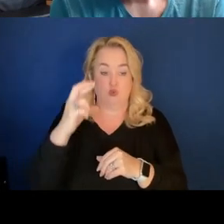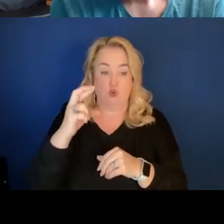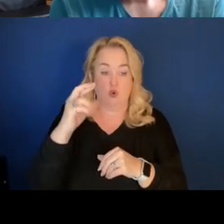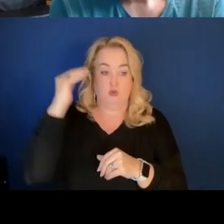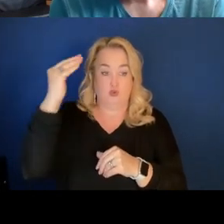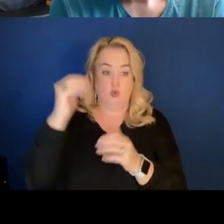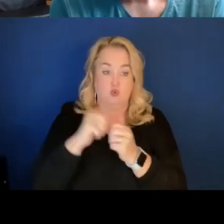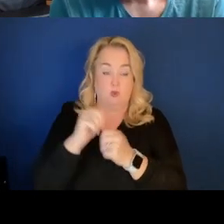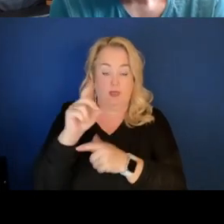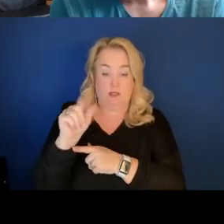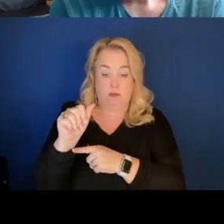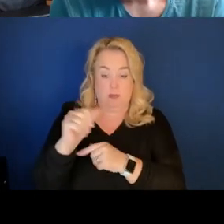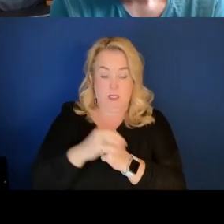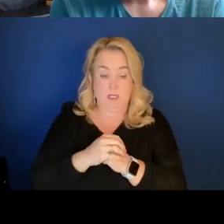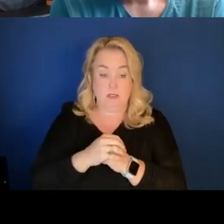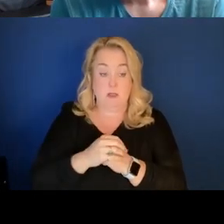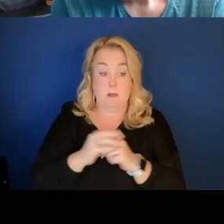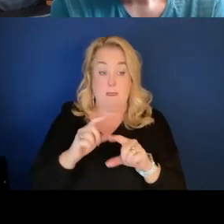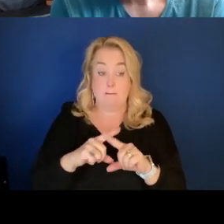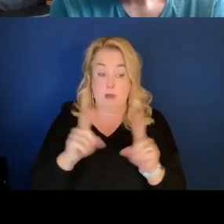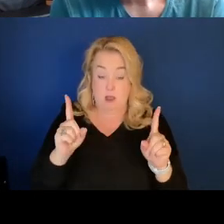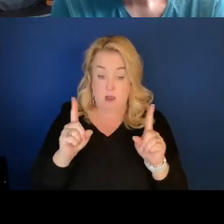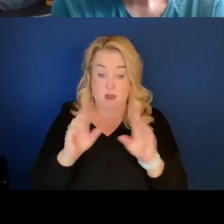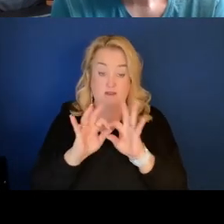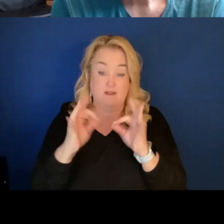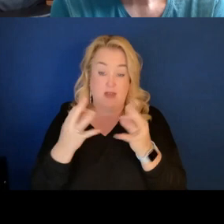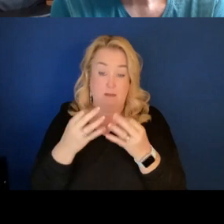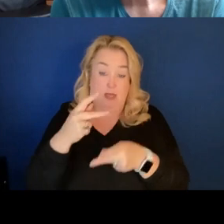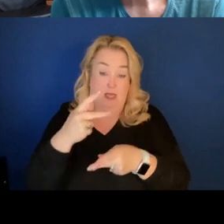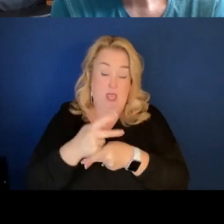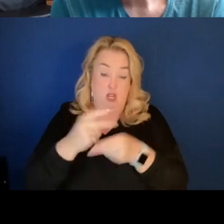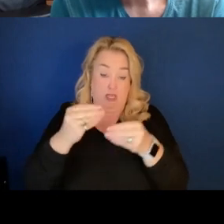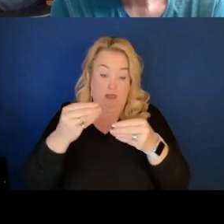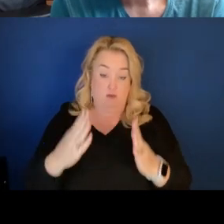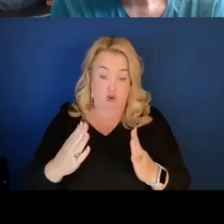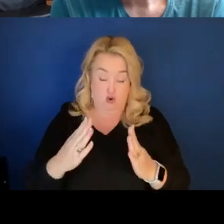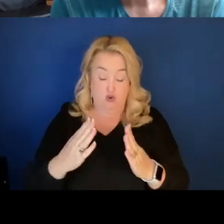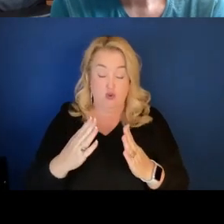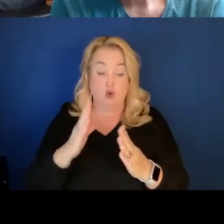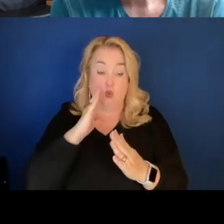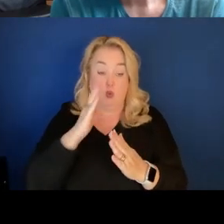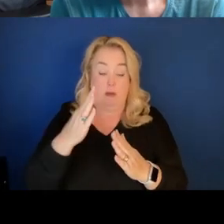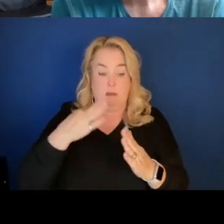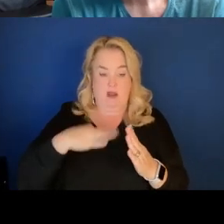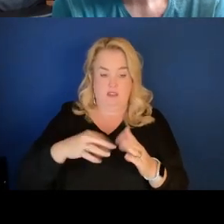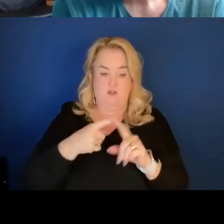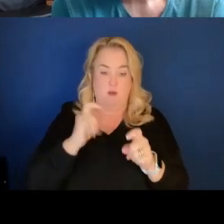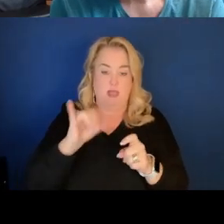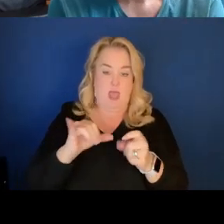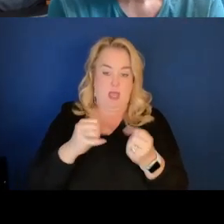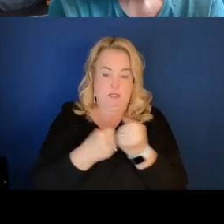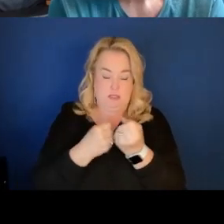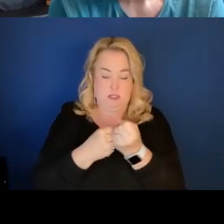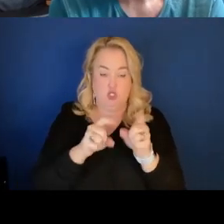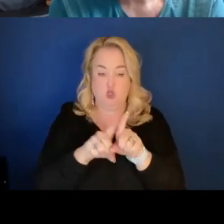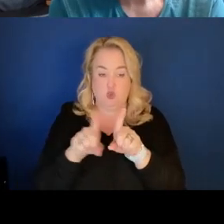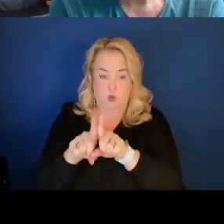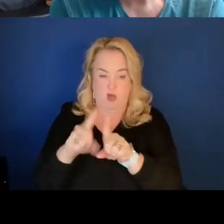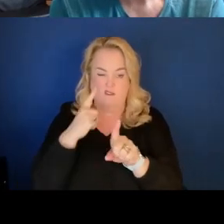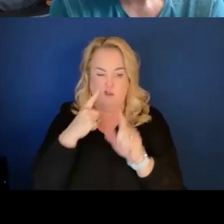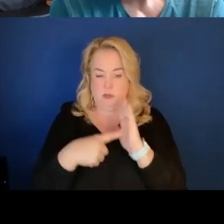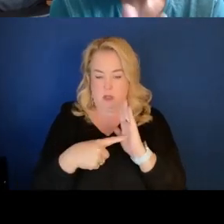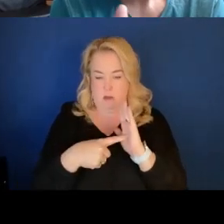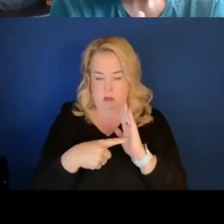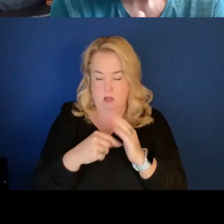disability. However, the family caregiver indirectly benefits as well from that assistance. So let's take an